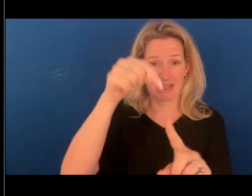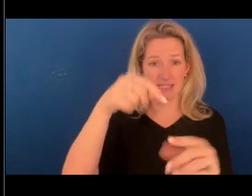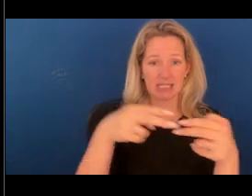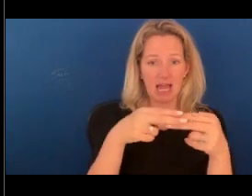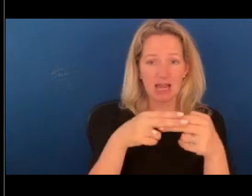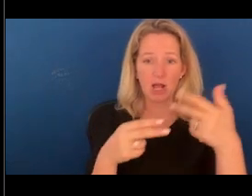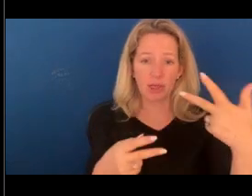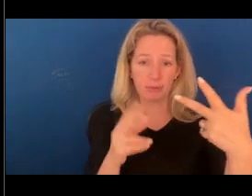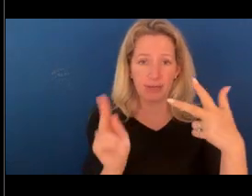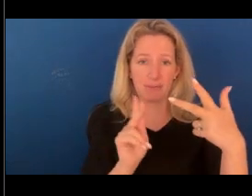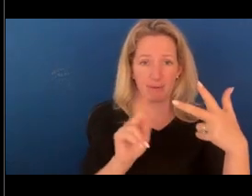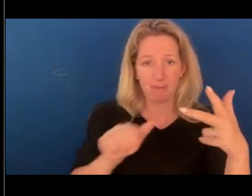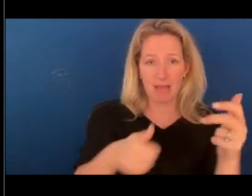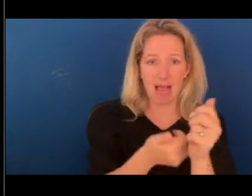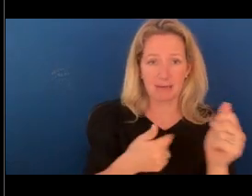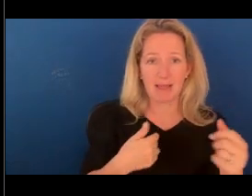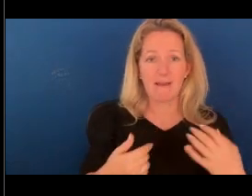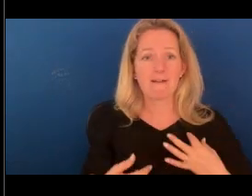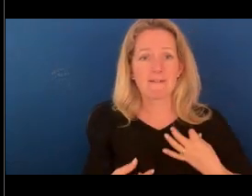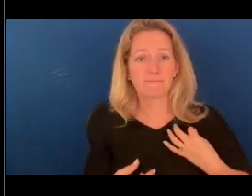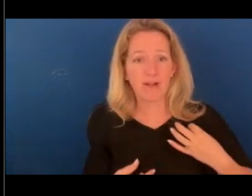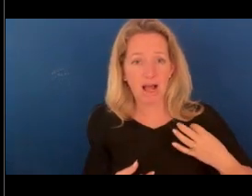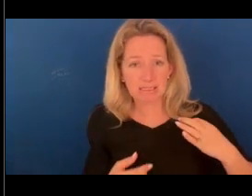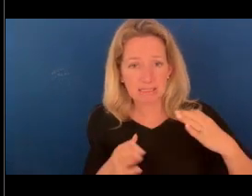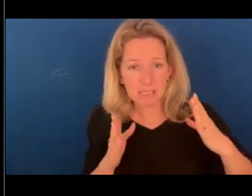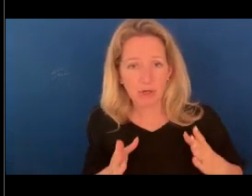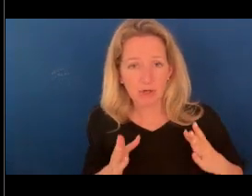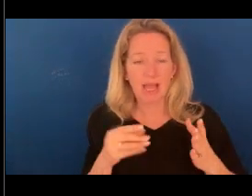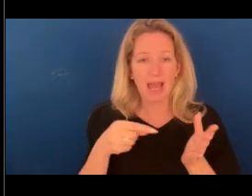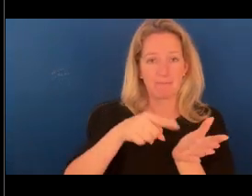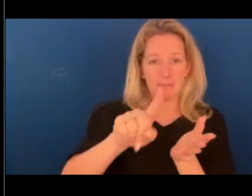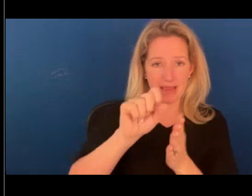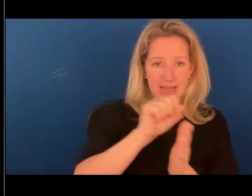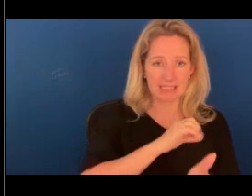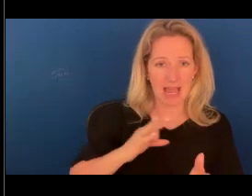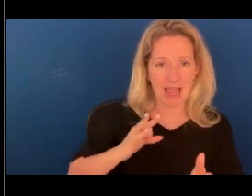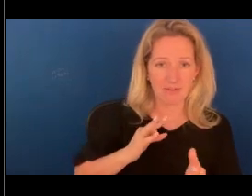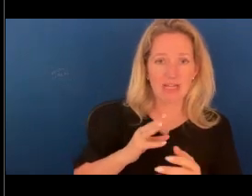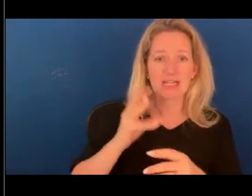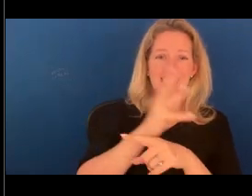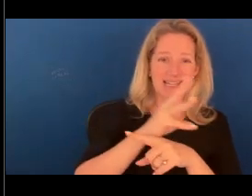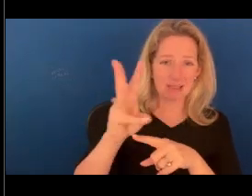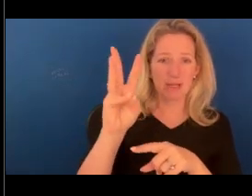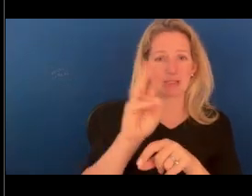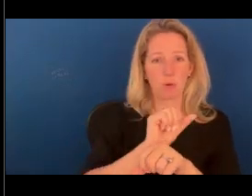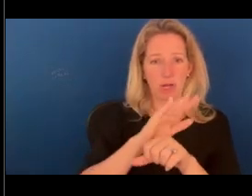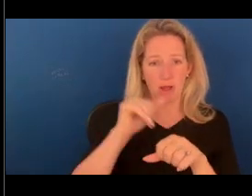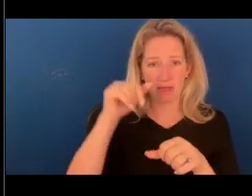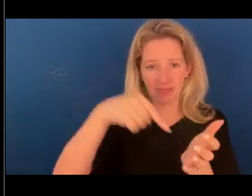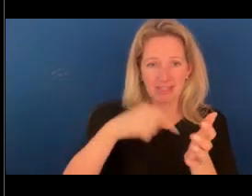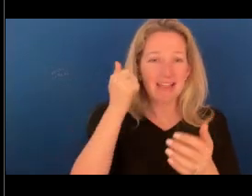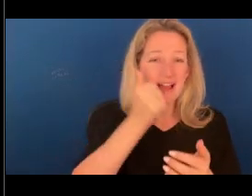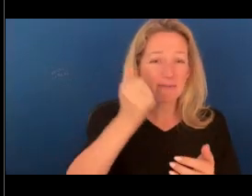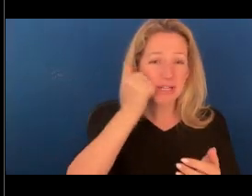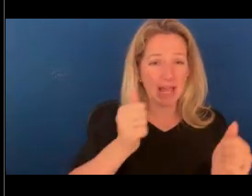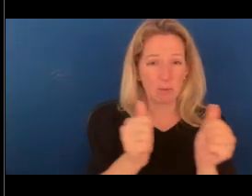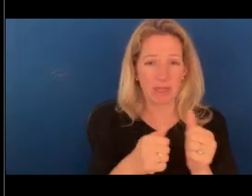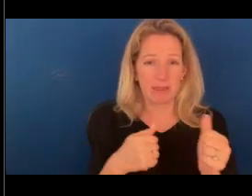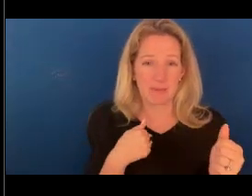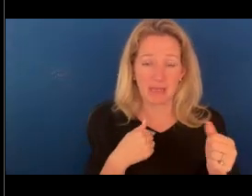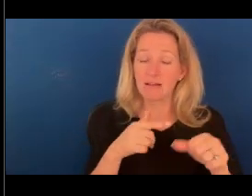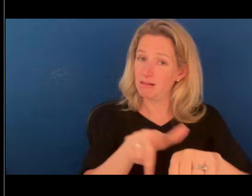3 people behind me and they're volunteers and paid staff that spent 6 weeks working on this with me, like every day. It was a